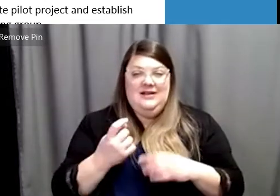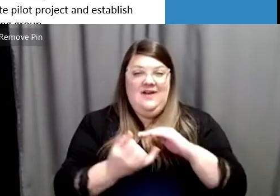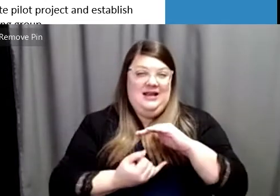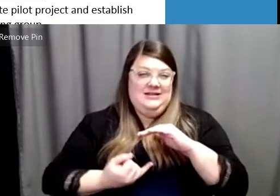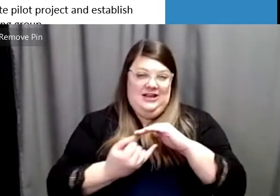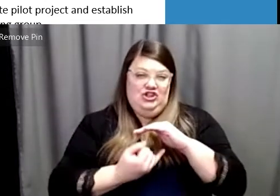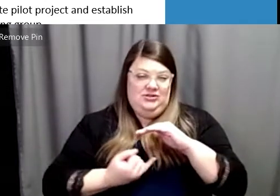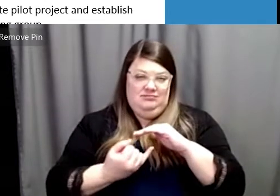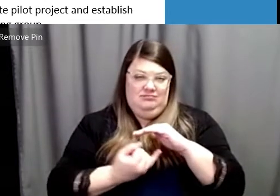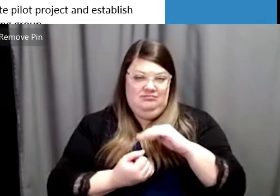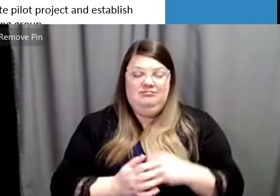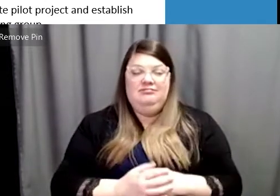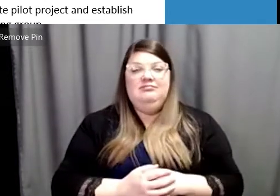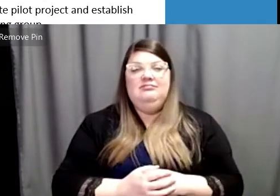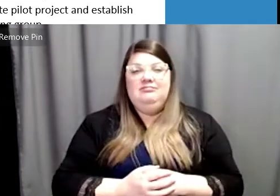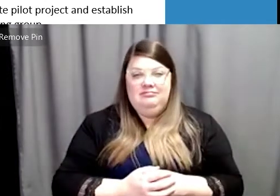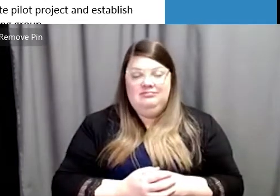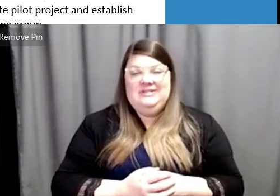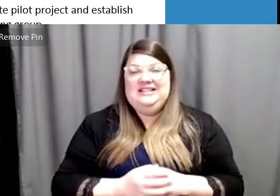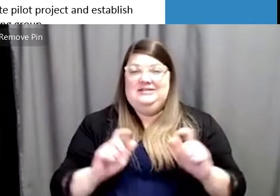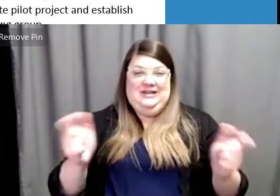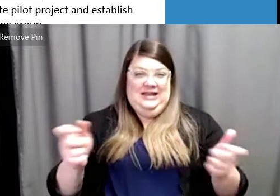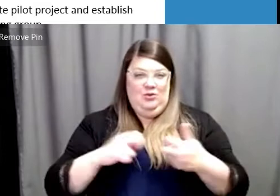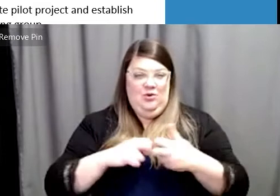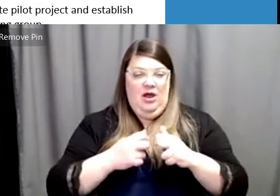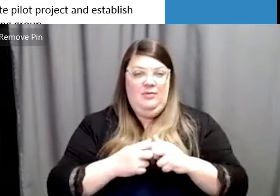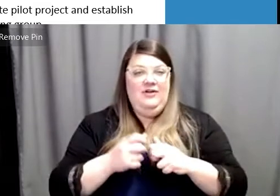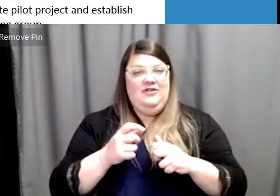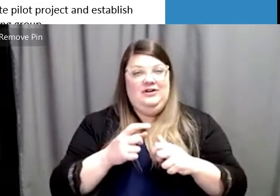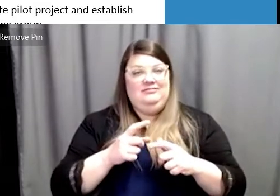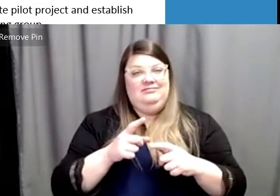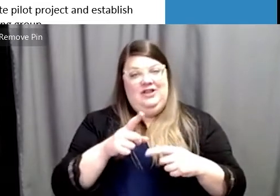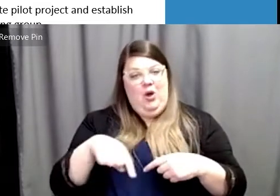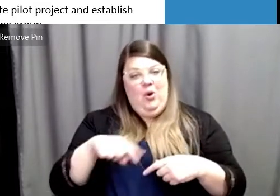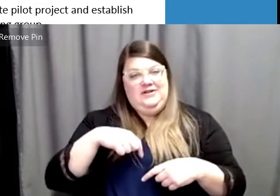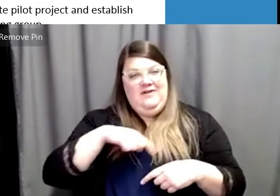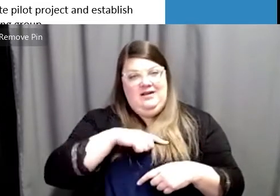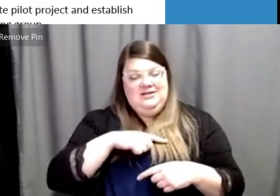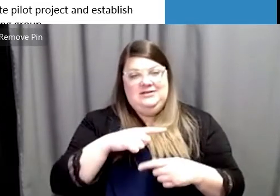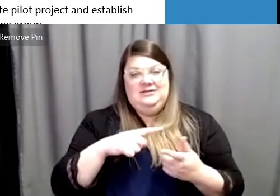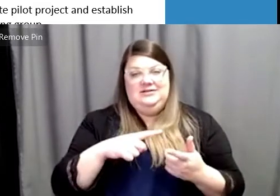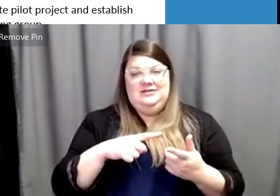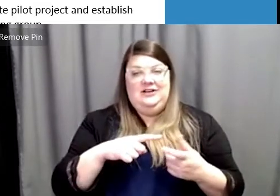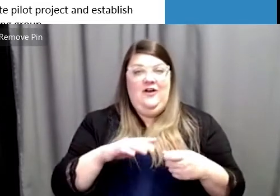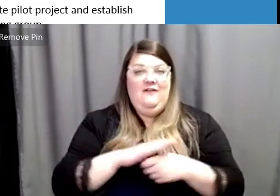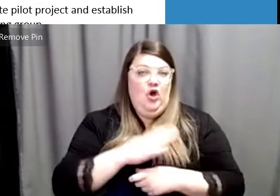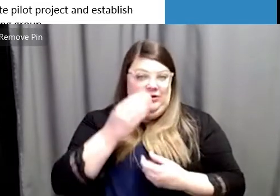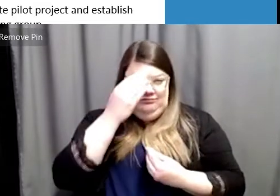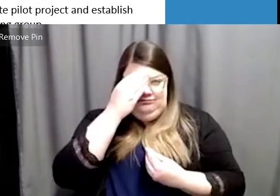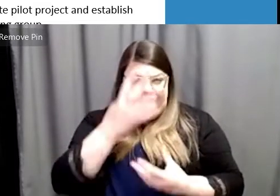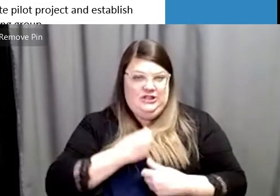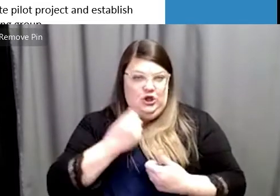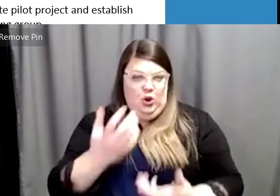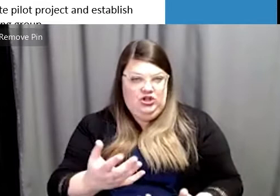isolation. That's a big problem for those of us. Full disclosure, I happen to have a